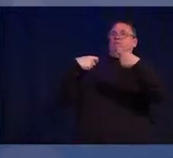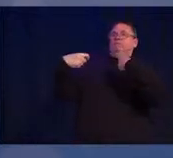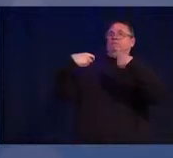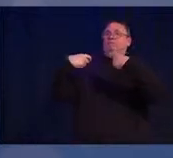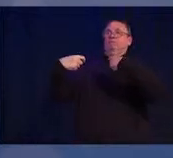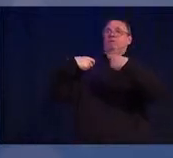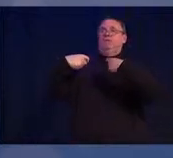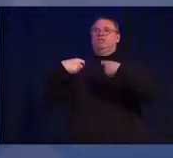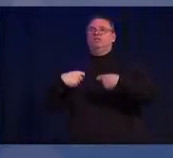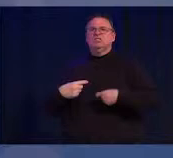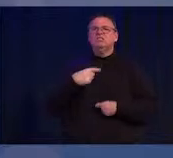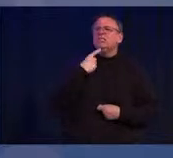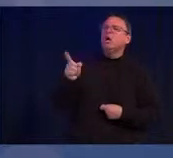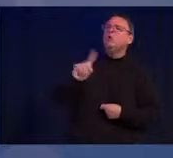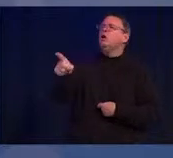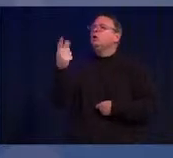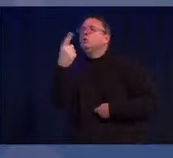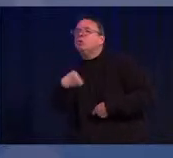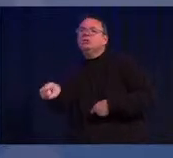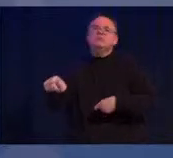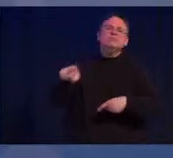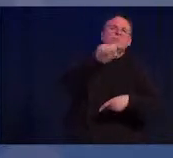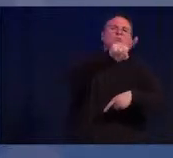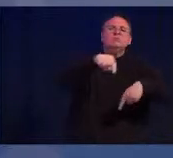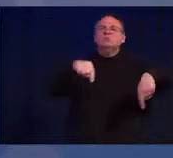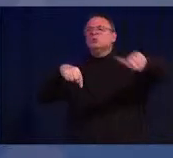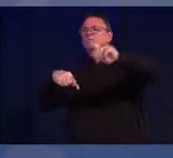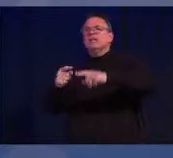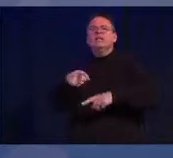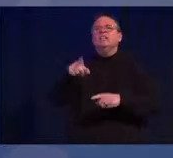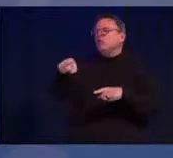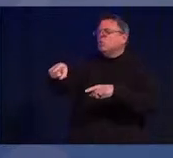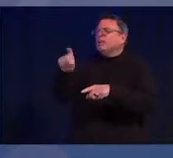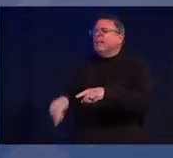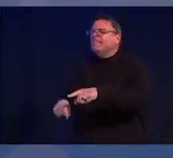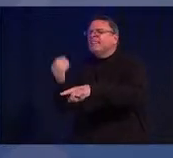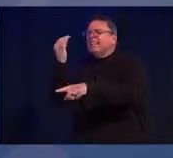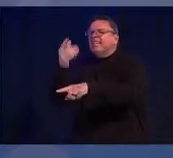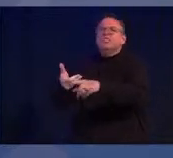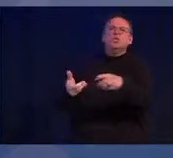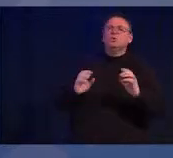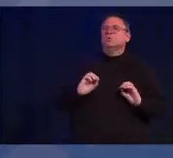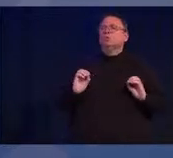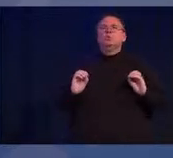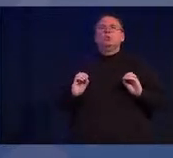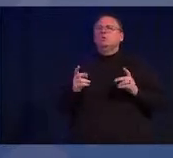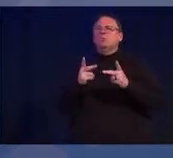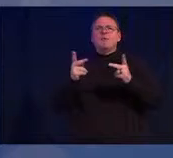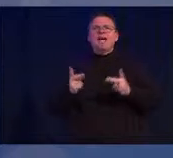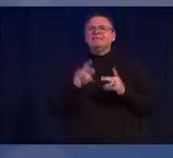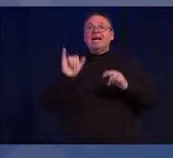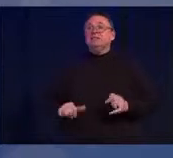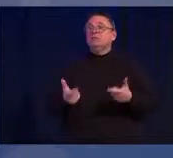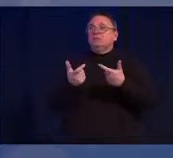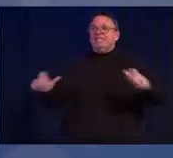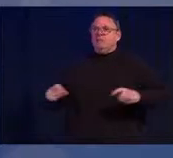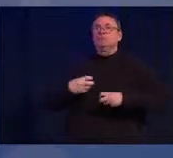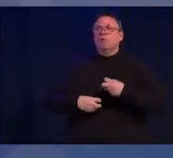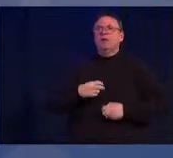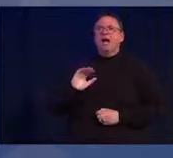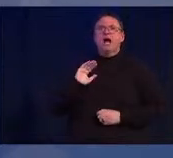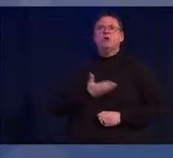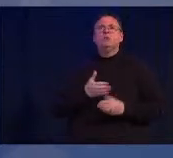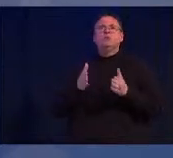you where to go and what to think. And there's no place that is a bigger problem than in our public